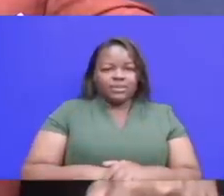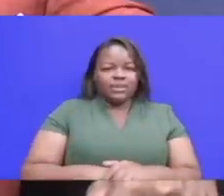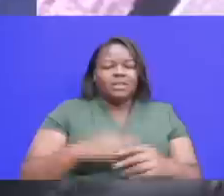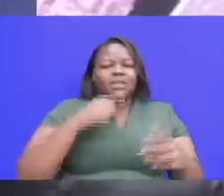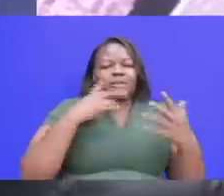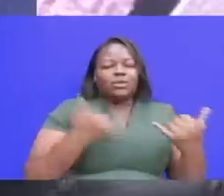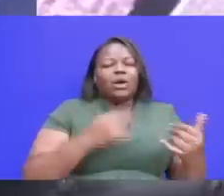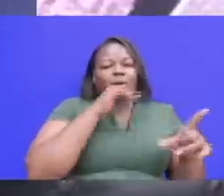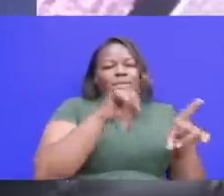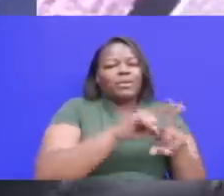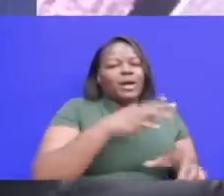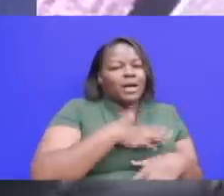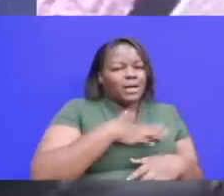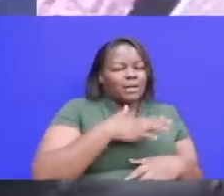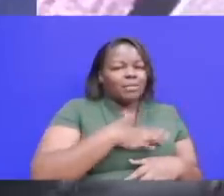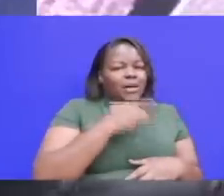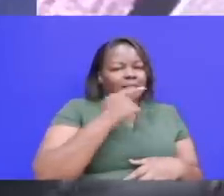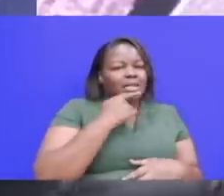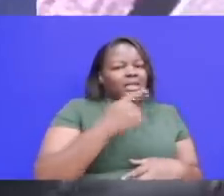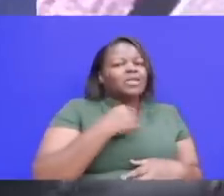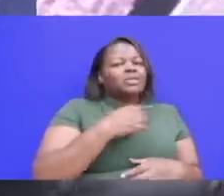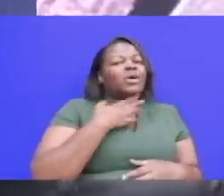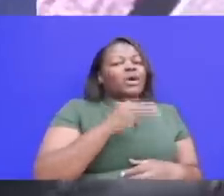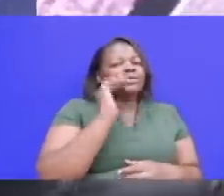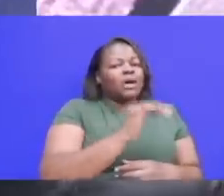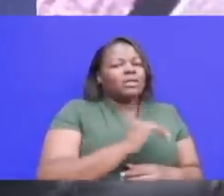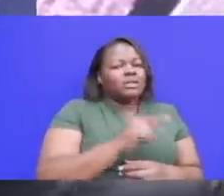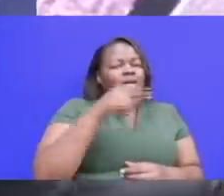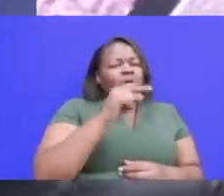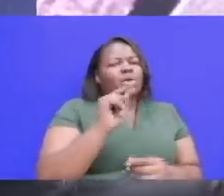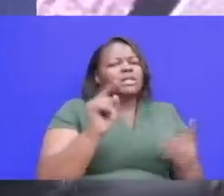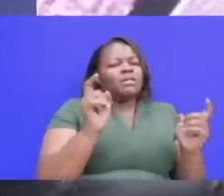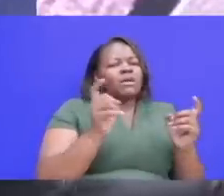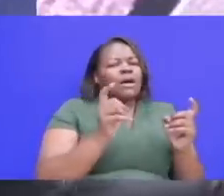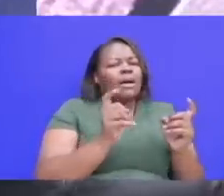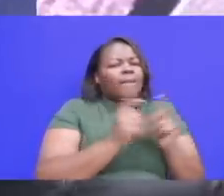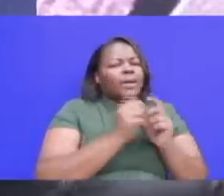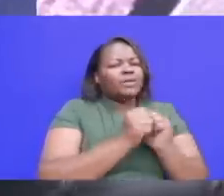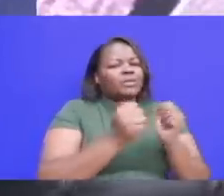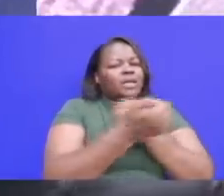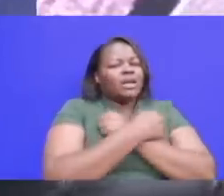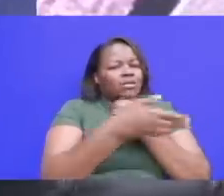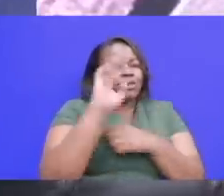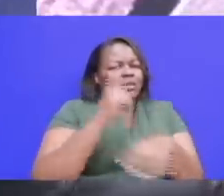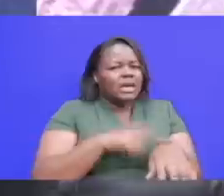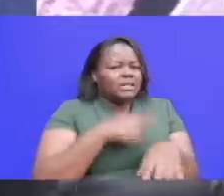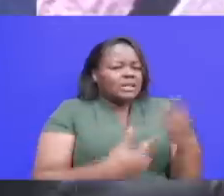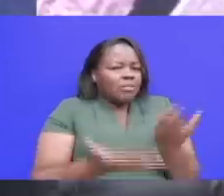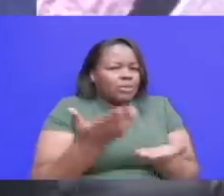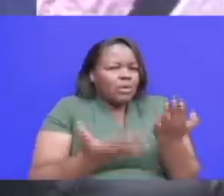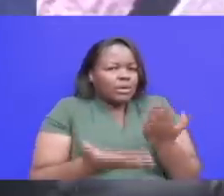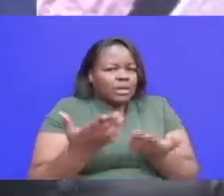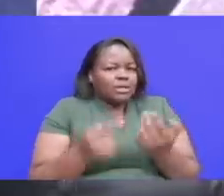that I just wanted to cut him short so that I ask you, are you guilty of the love of God? When you are measured in the courts of justice,